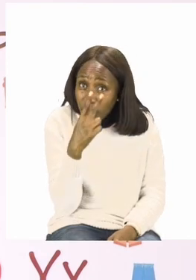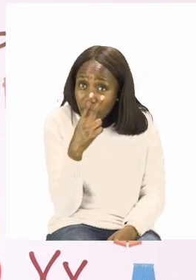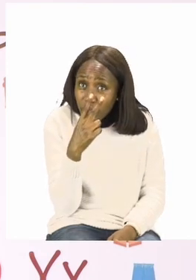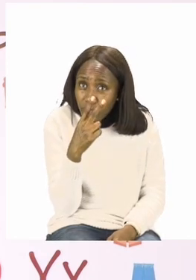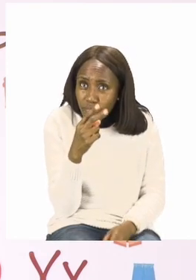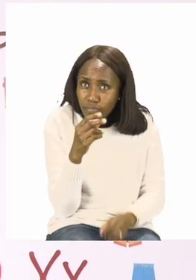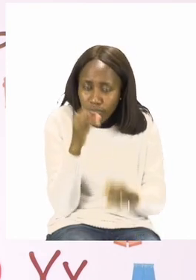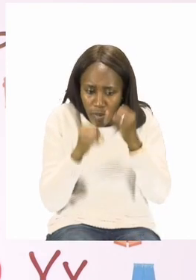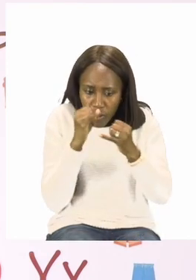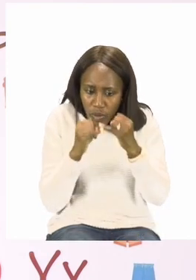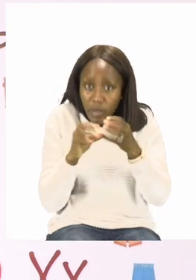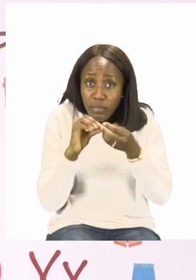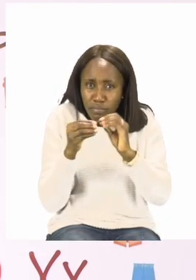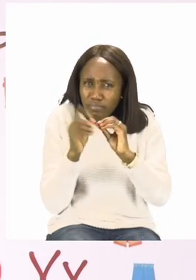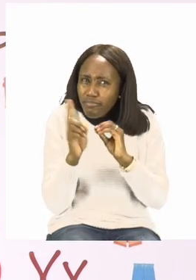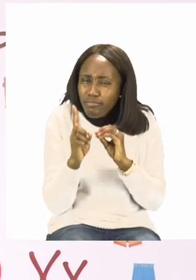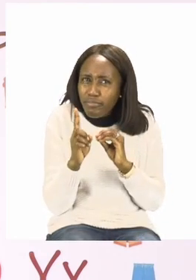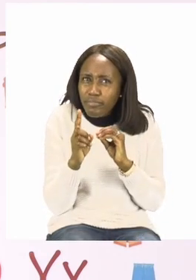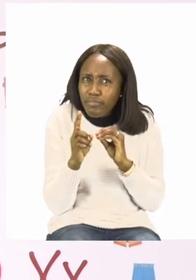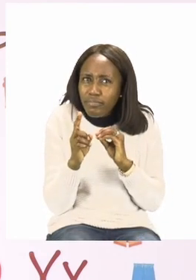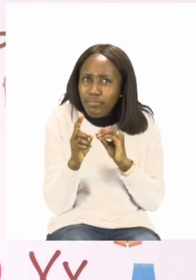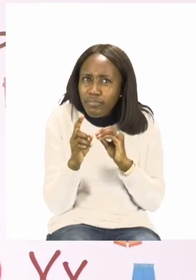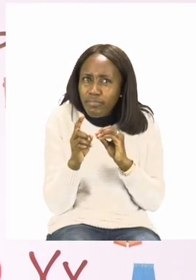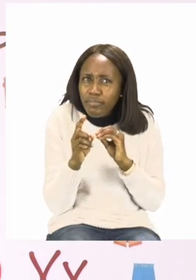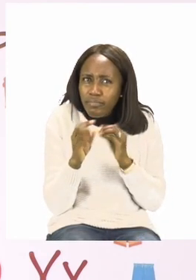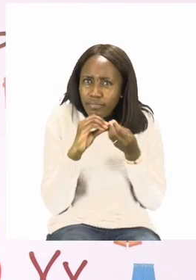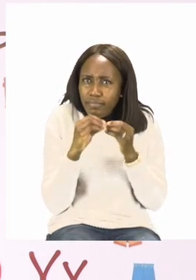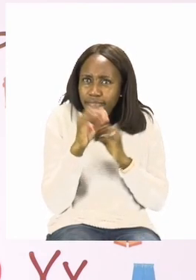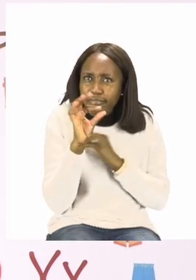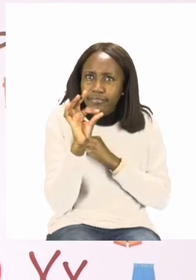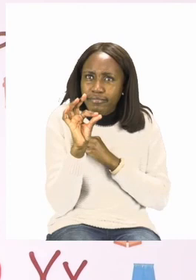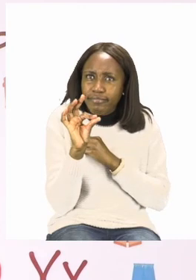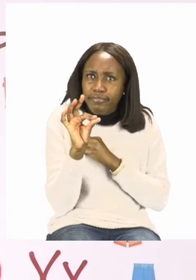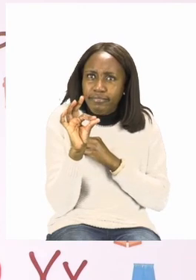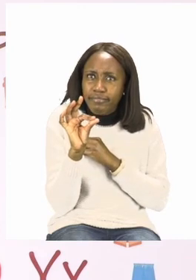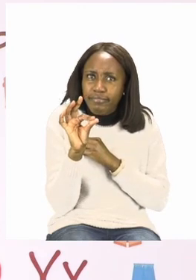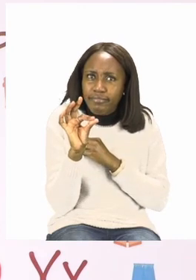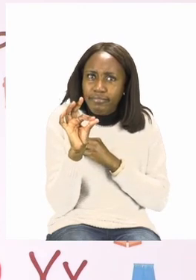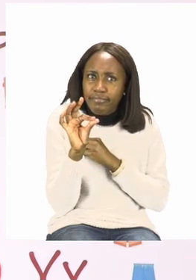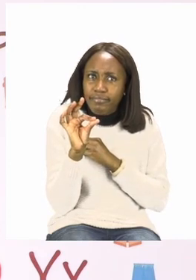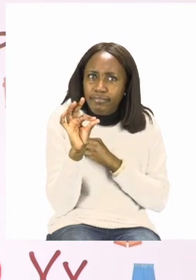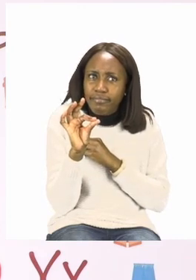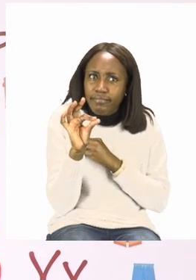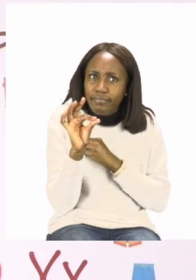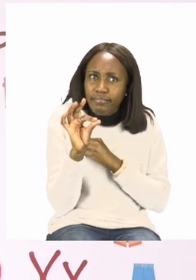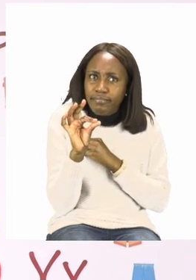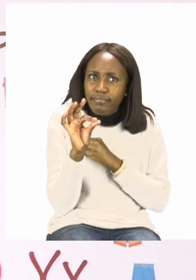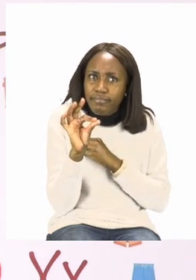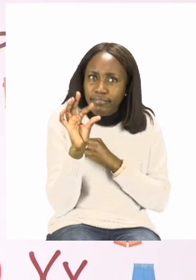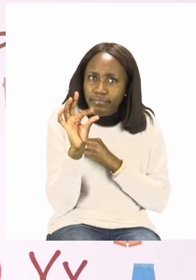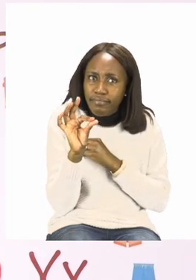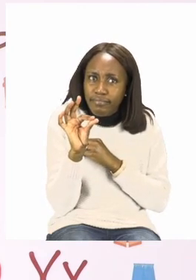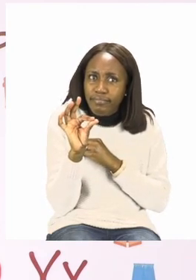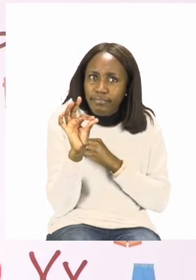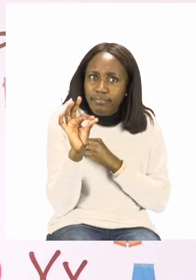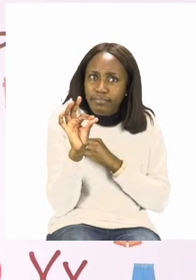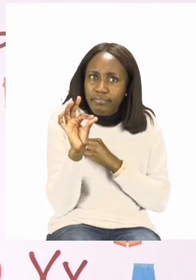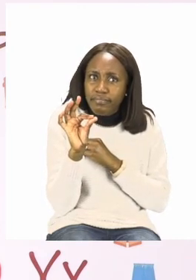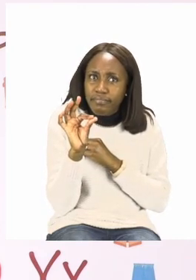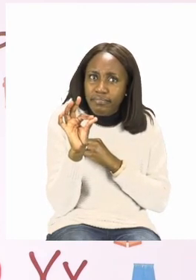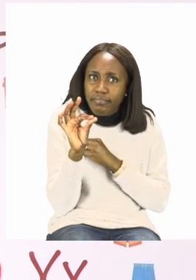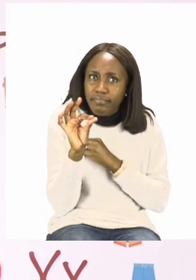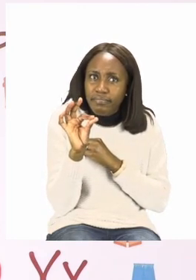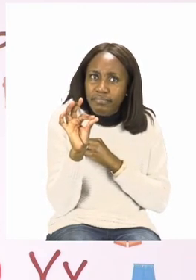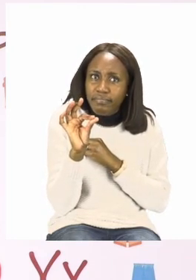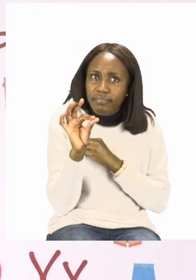the last number. So our number here or digit is 9. And if you